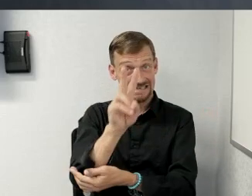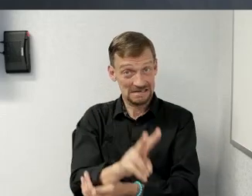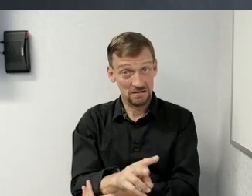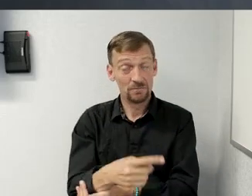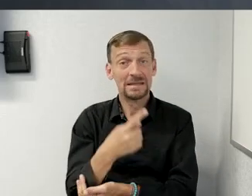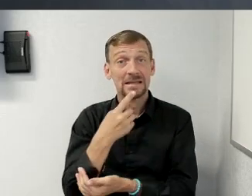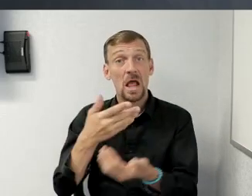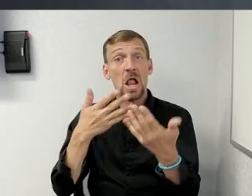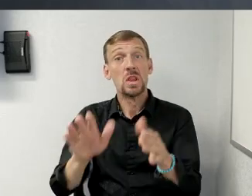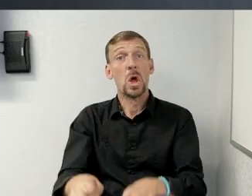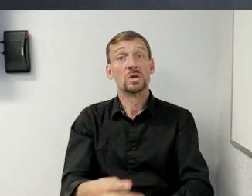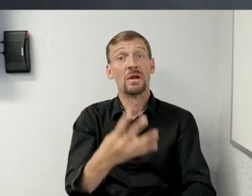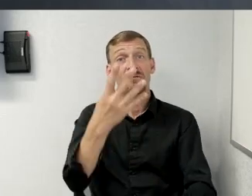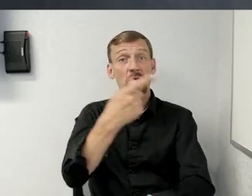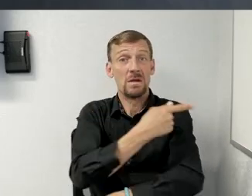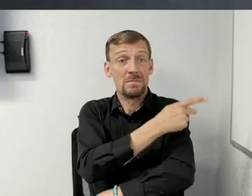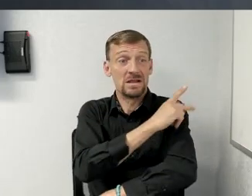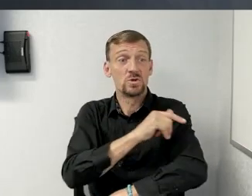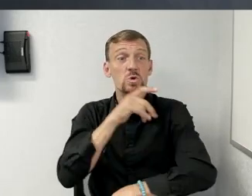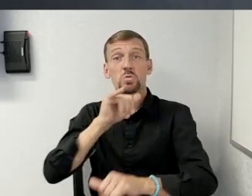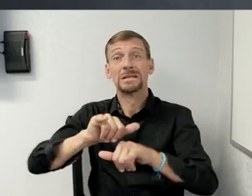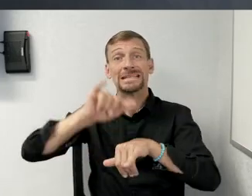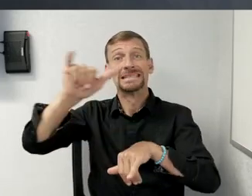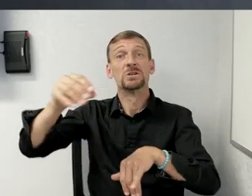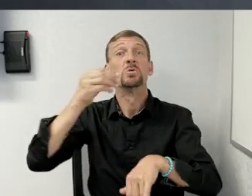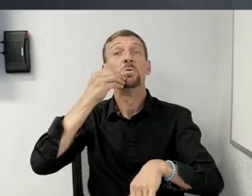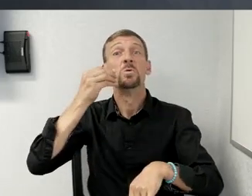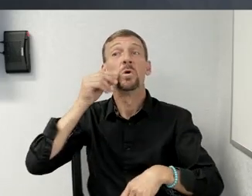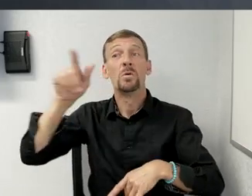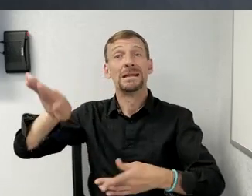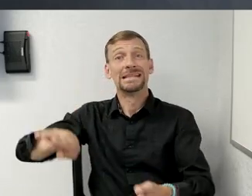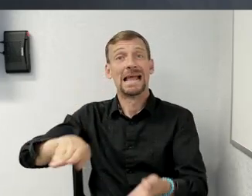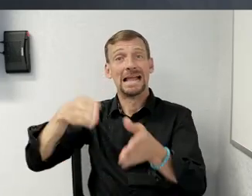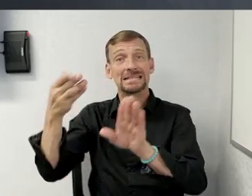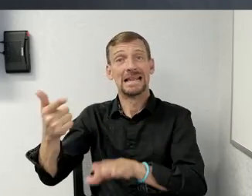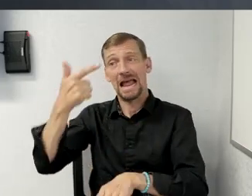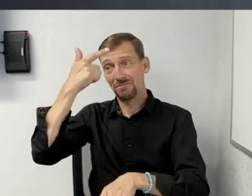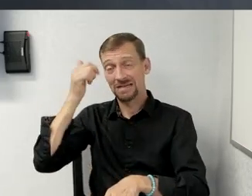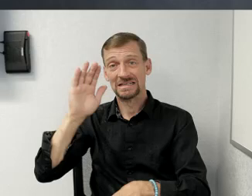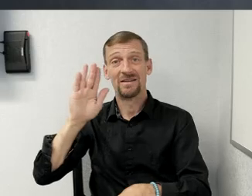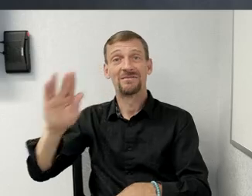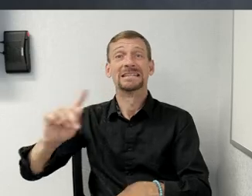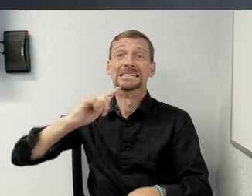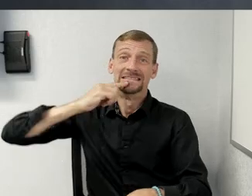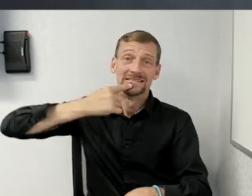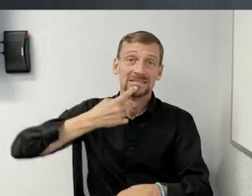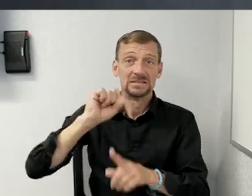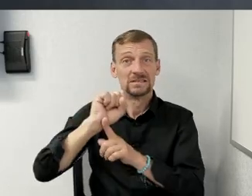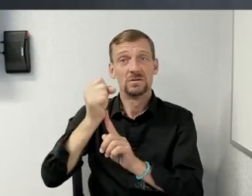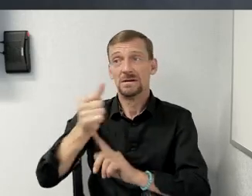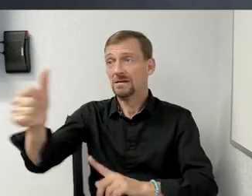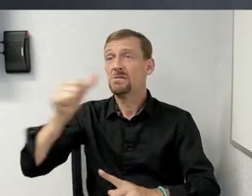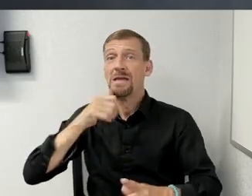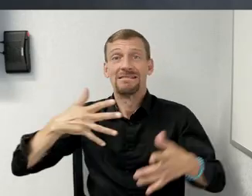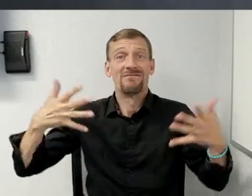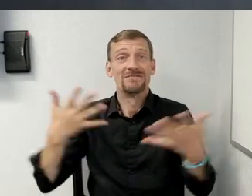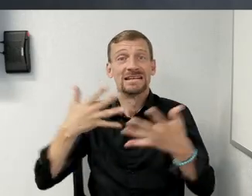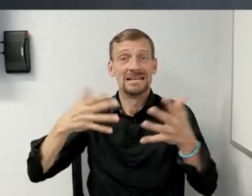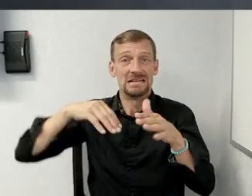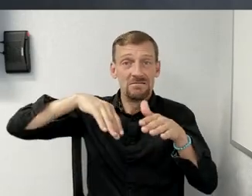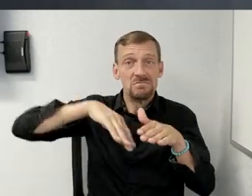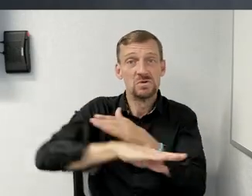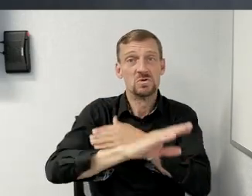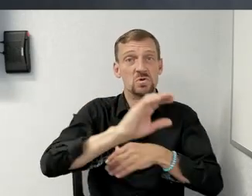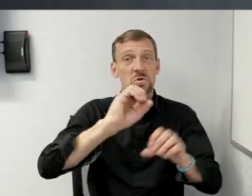he lost 4 patients who died at home from their chronic conditions that they were afraid to come in to his office